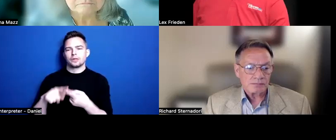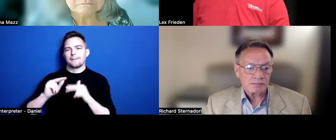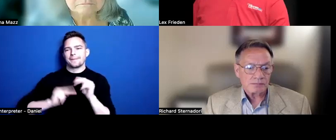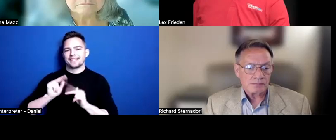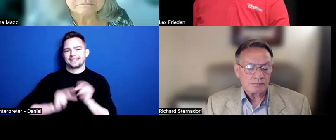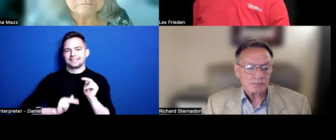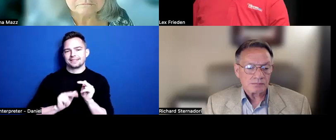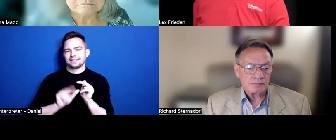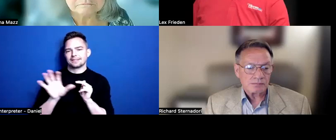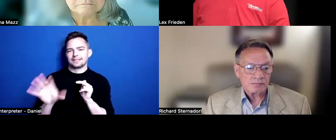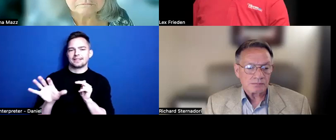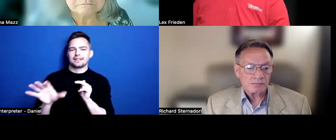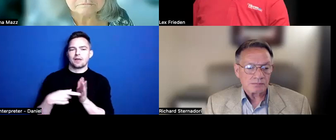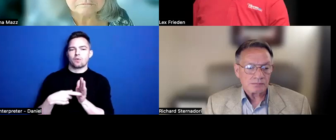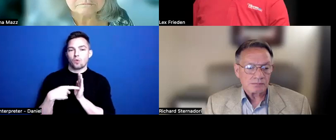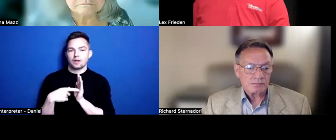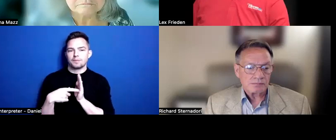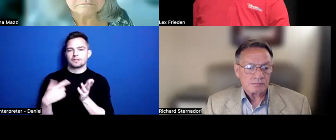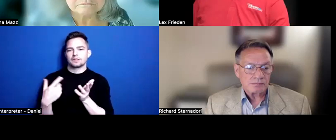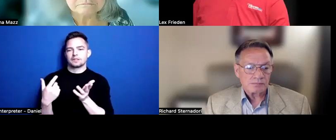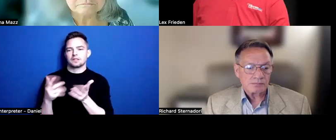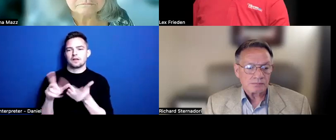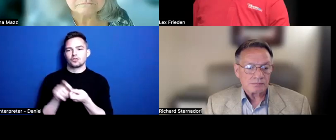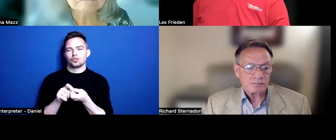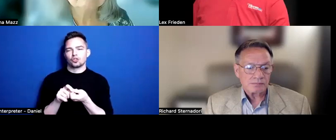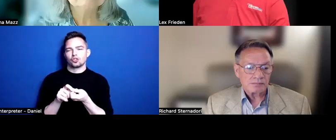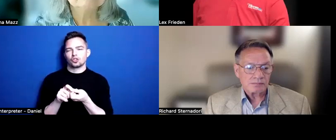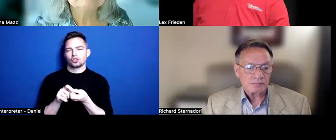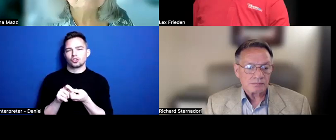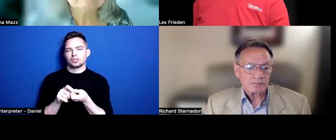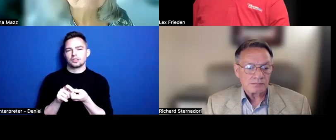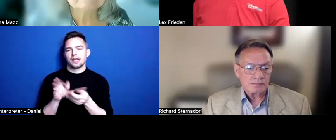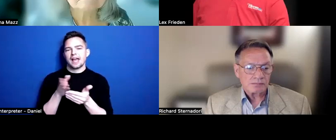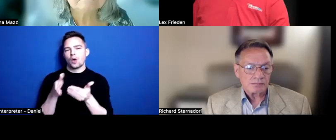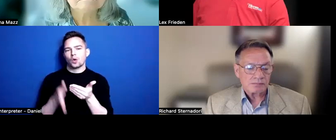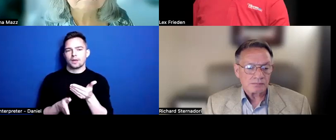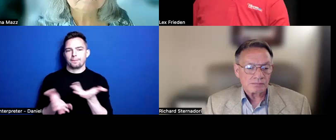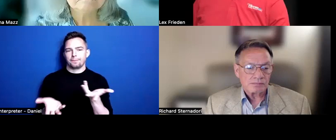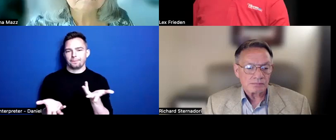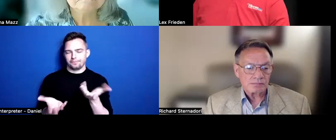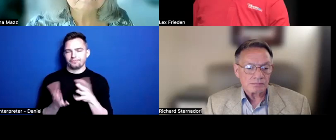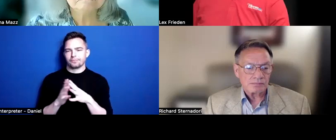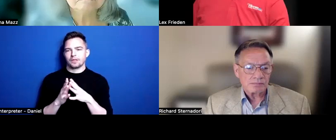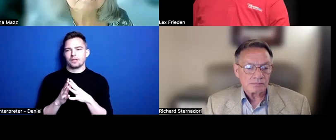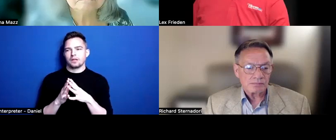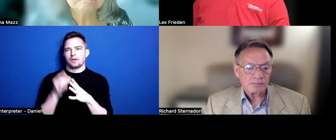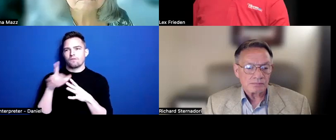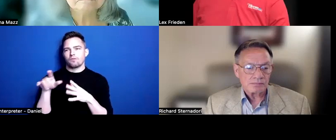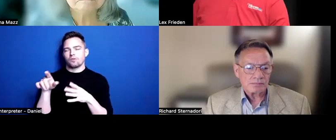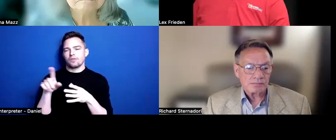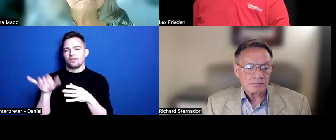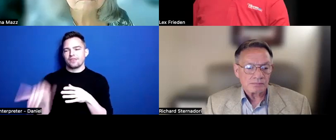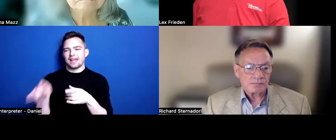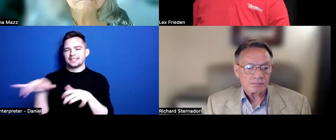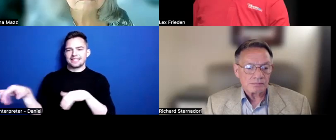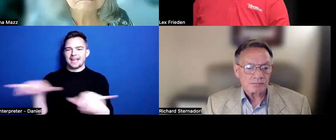that requirement of certain outcomes, into that, certain standards into that